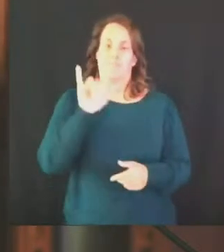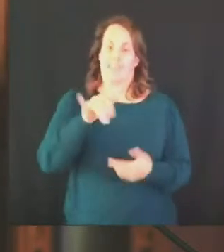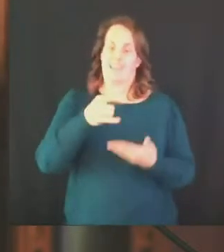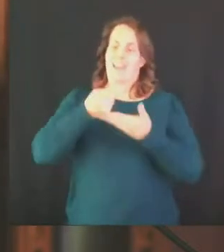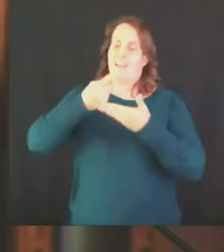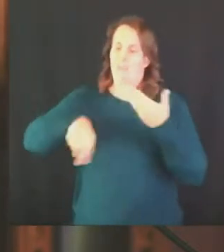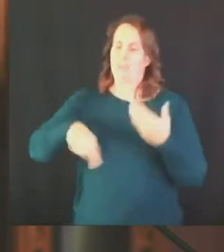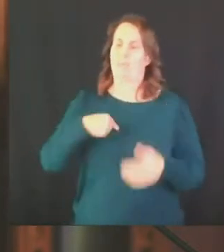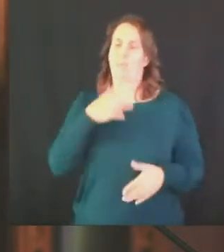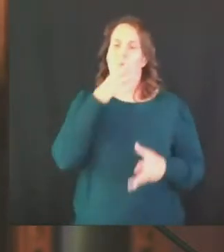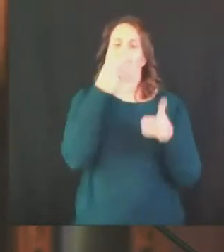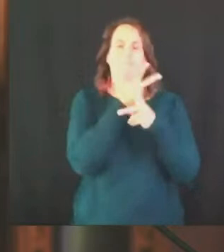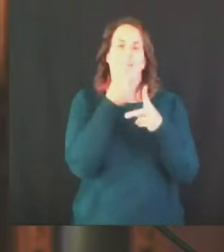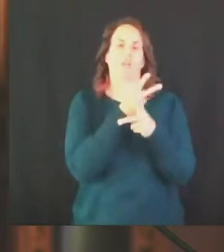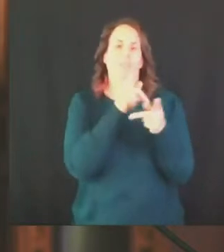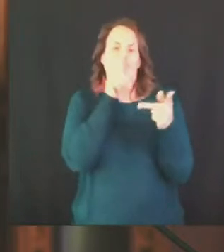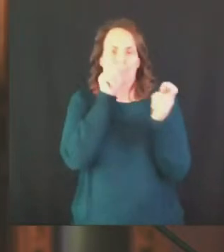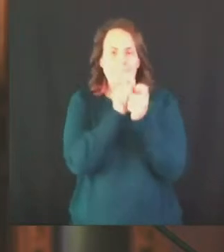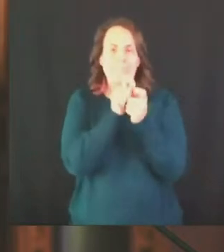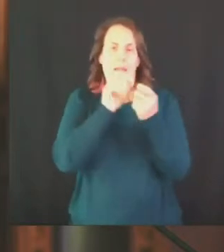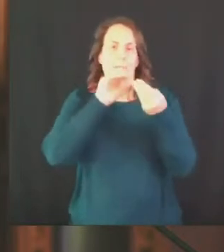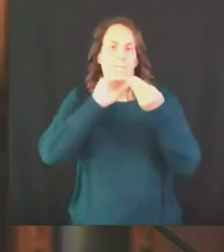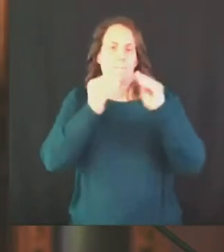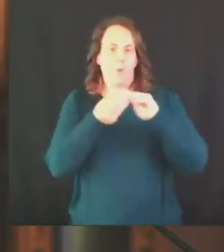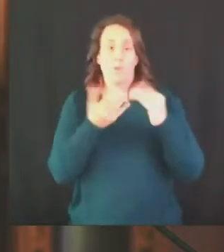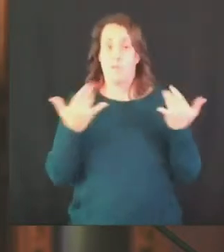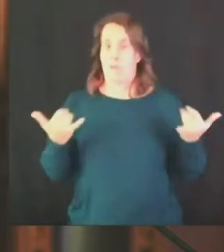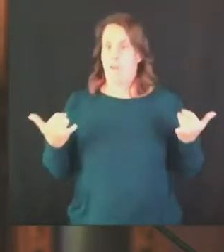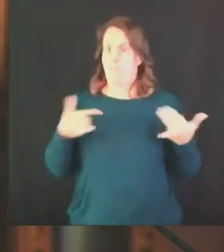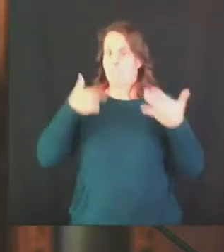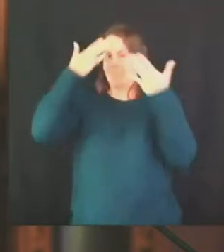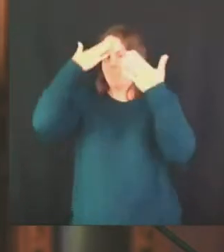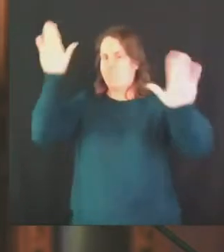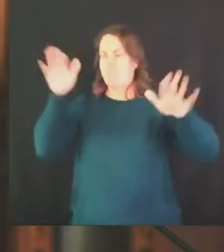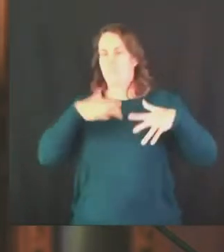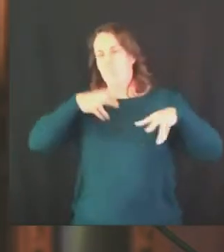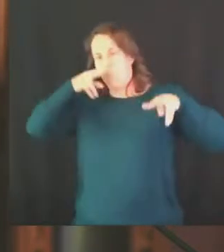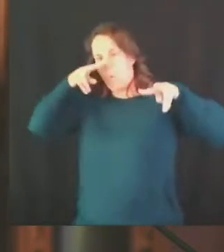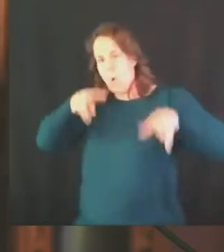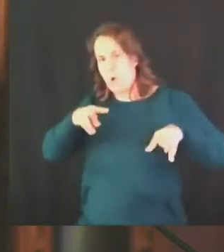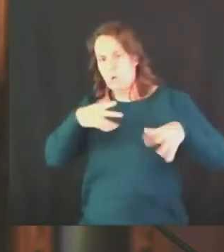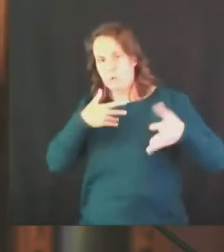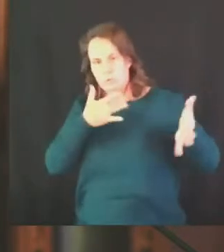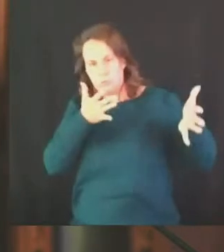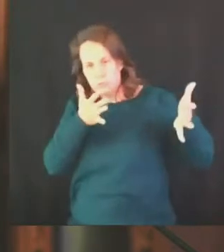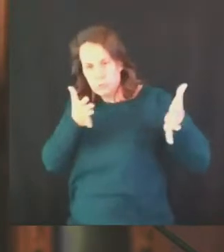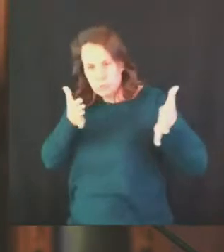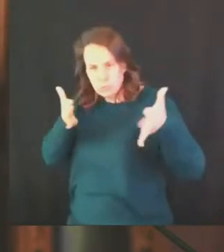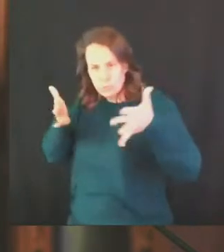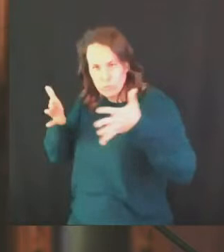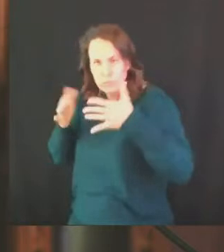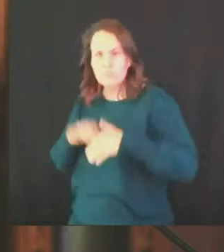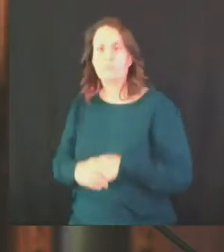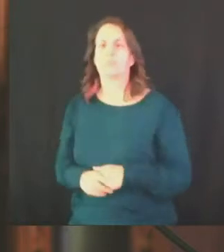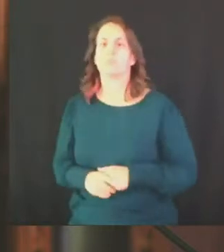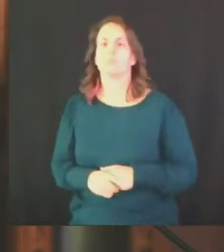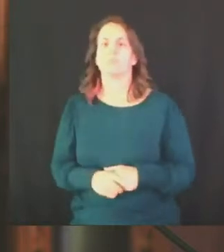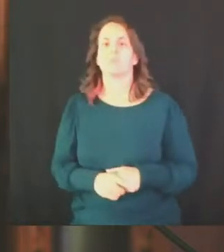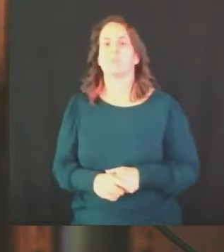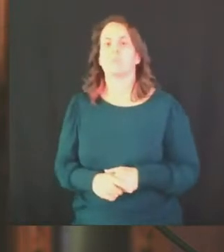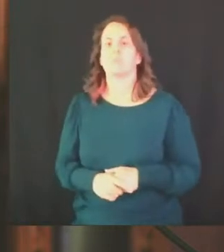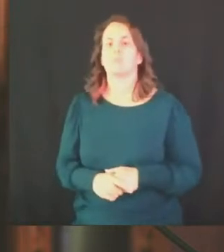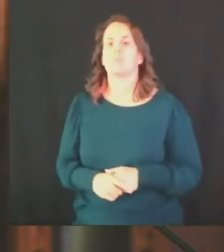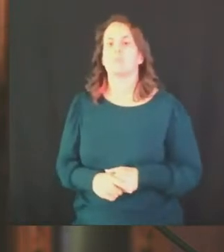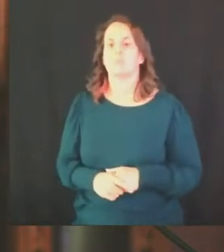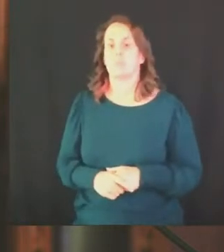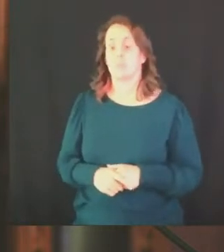as 50 patients, and we'll scale from there. But again, we will continue to be in close